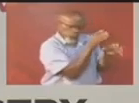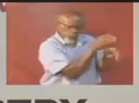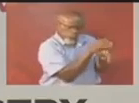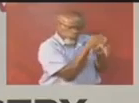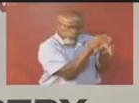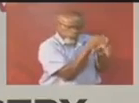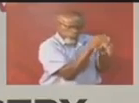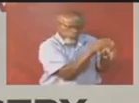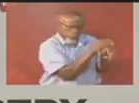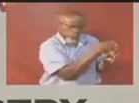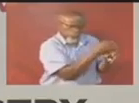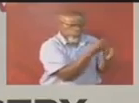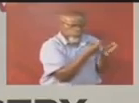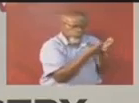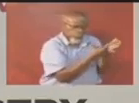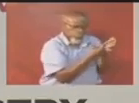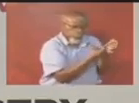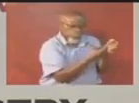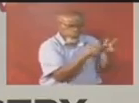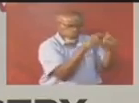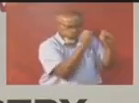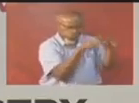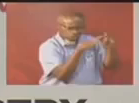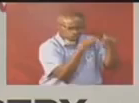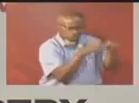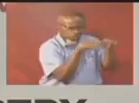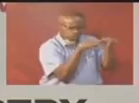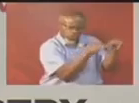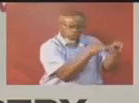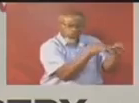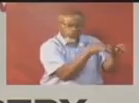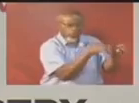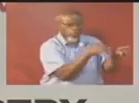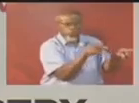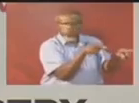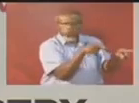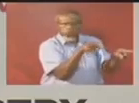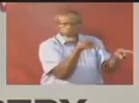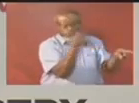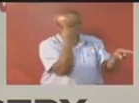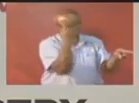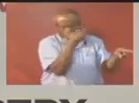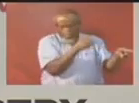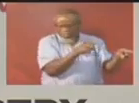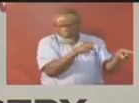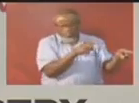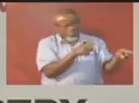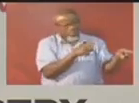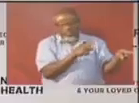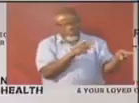once again, that sort of occurrence is extremely unlikely. Thank you very much.